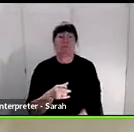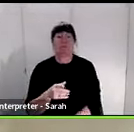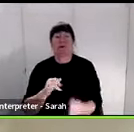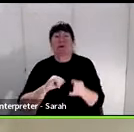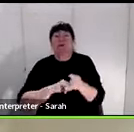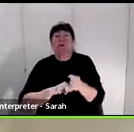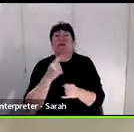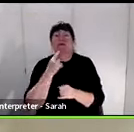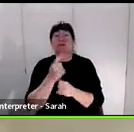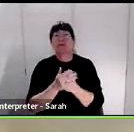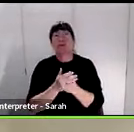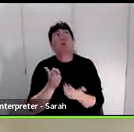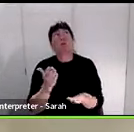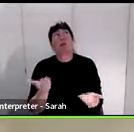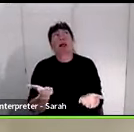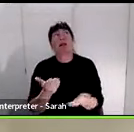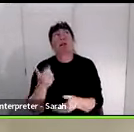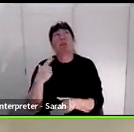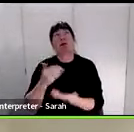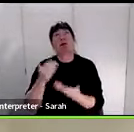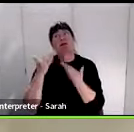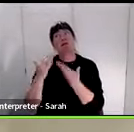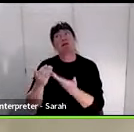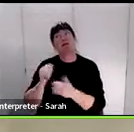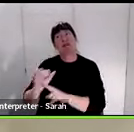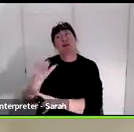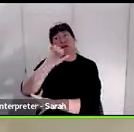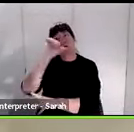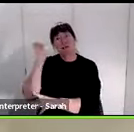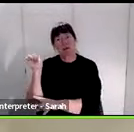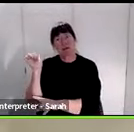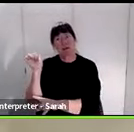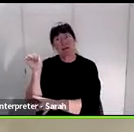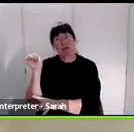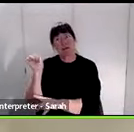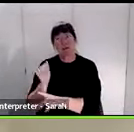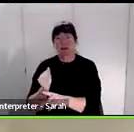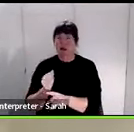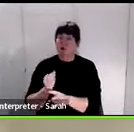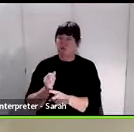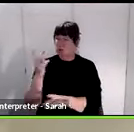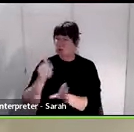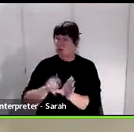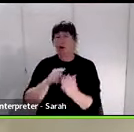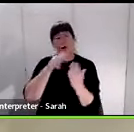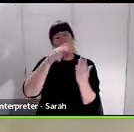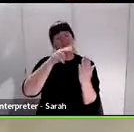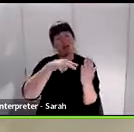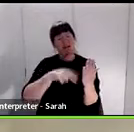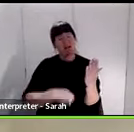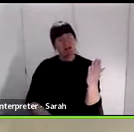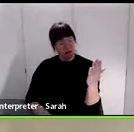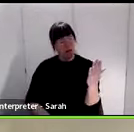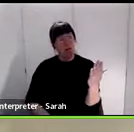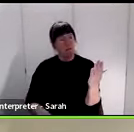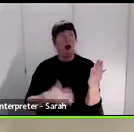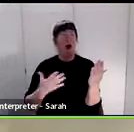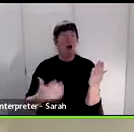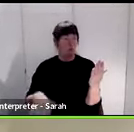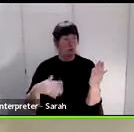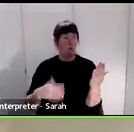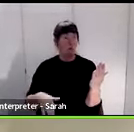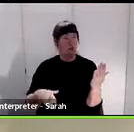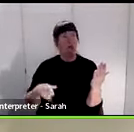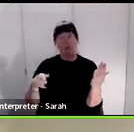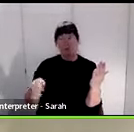I'm very simply because I respect the expertise. When I read that a couple of years ago, I thought this person has obviously done their homework. They